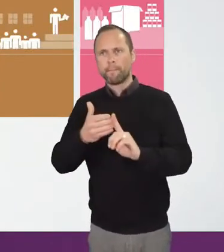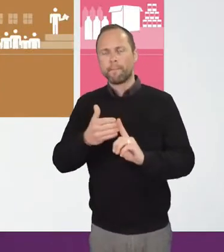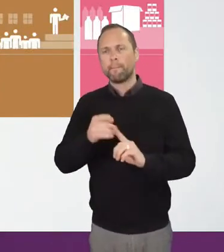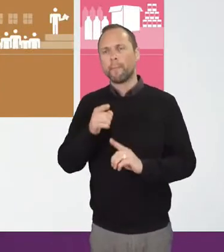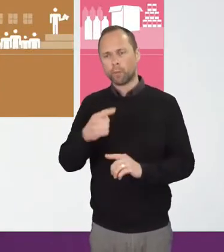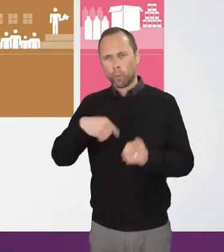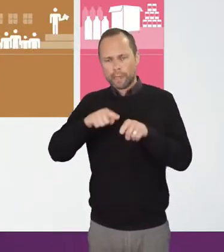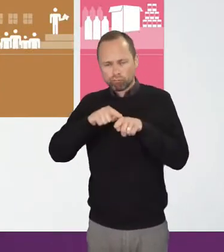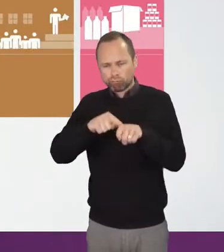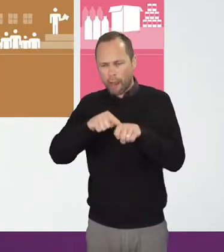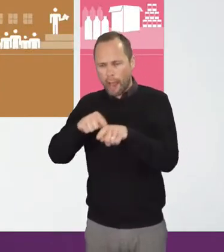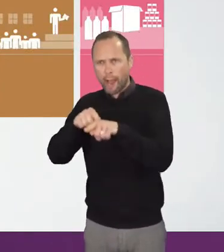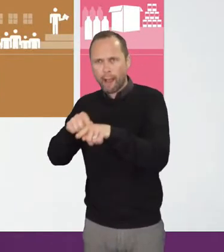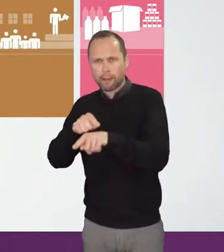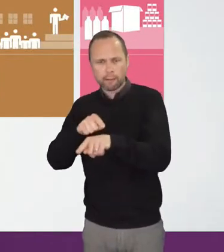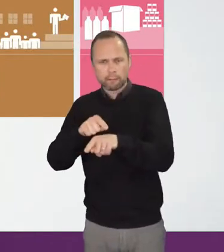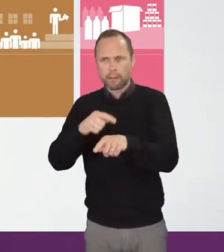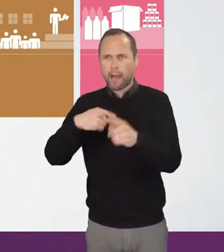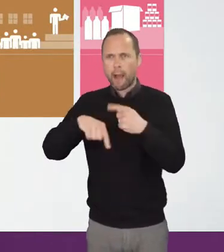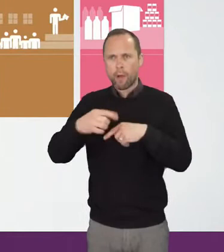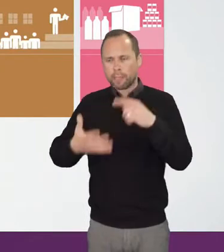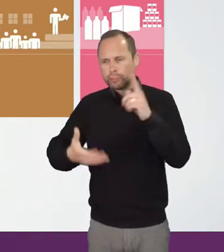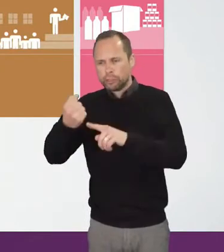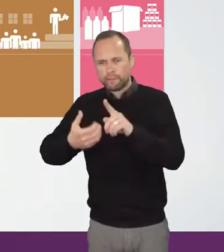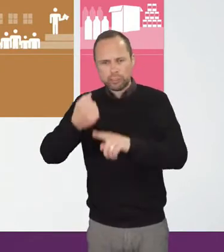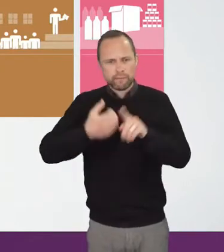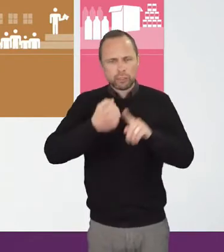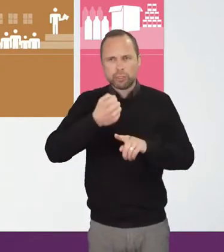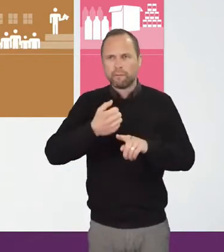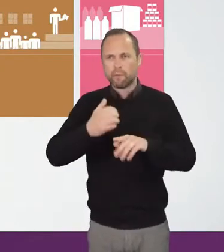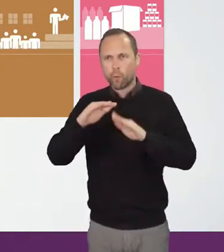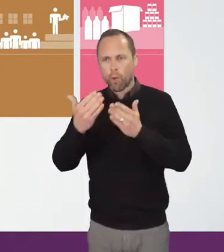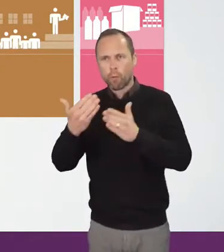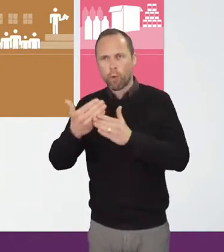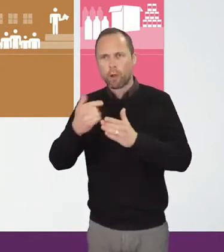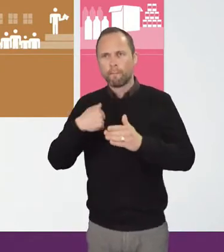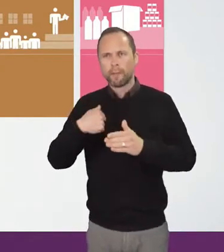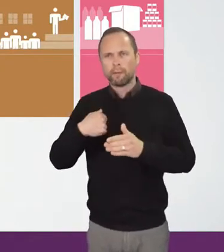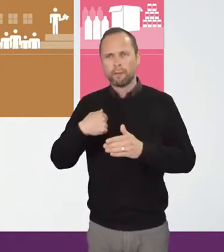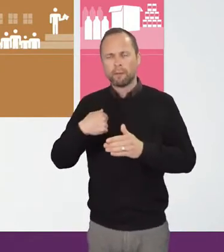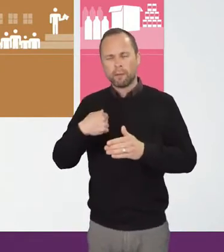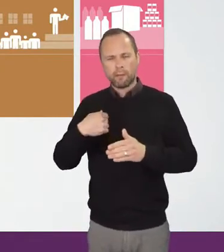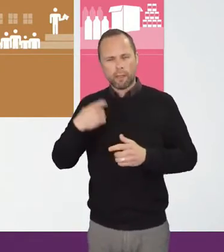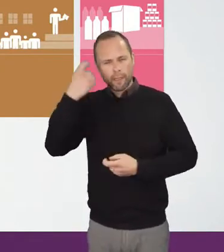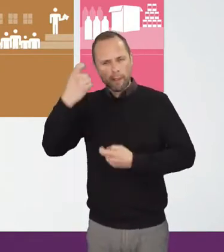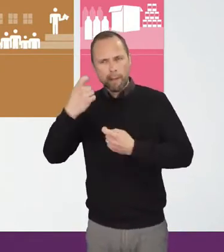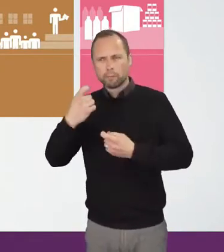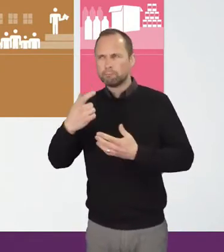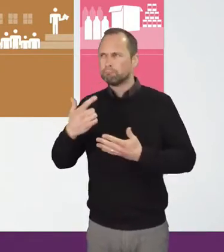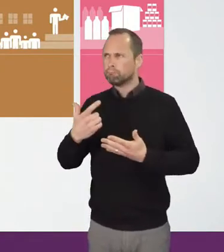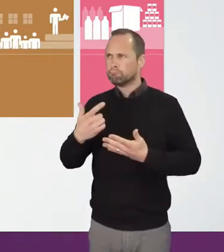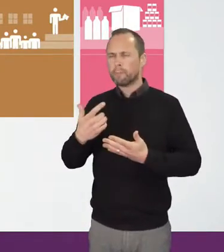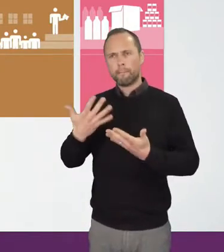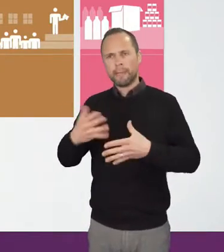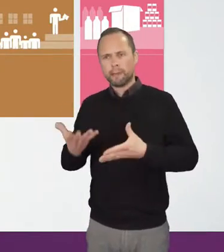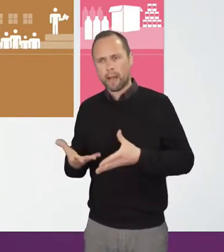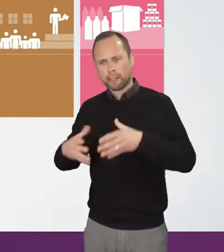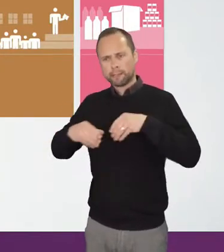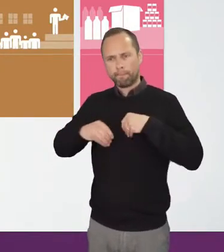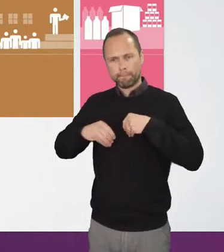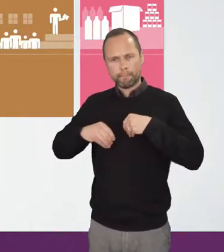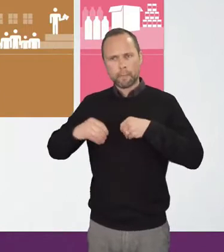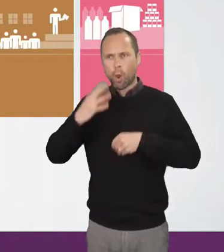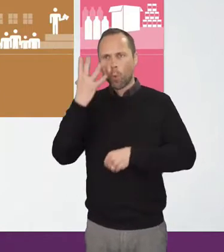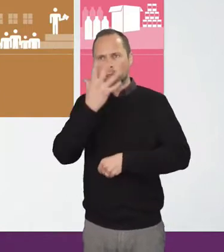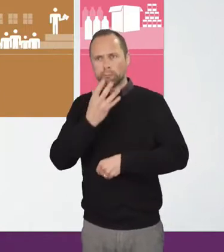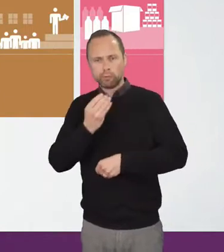this stuff is what you're able to do is to see, actually, where is God visibly at work? And we accept that the Holy Spirit is at work in places